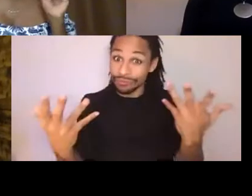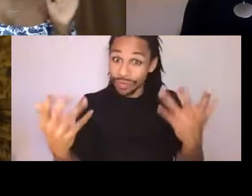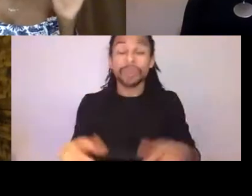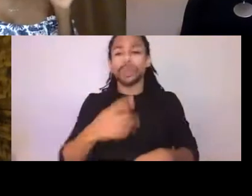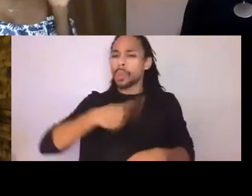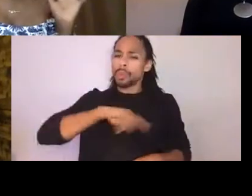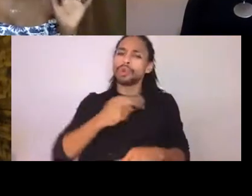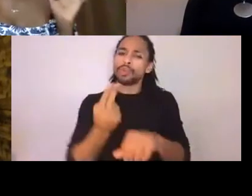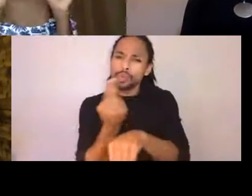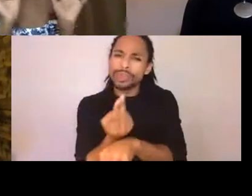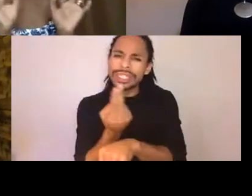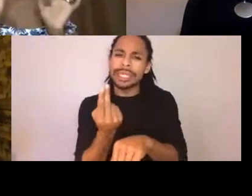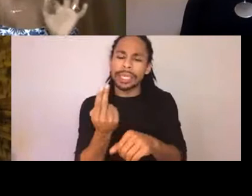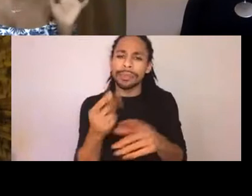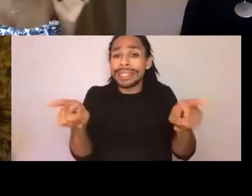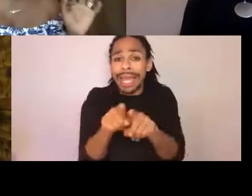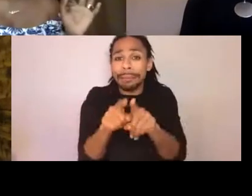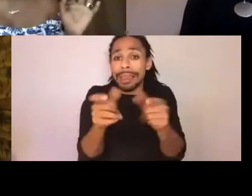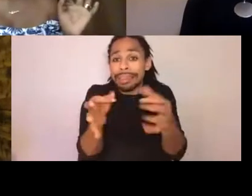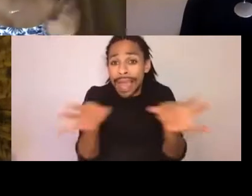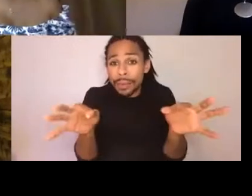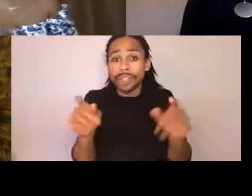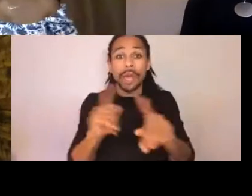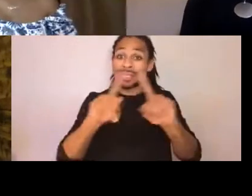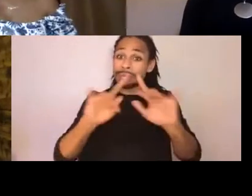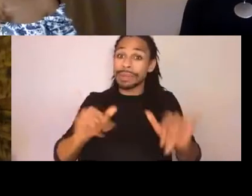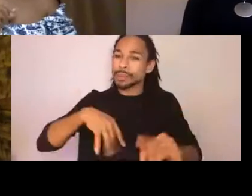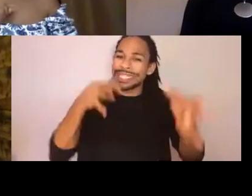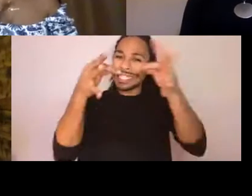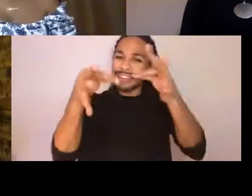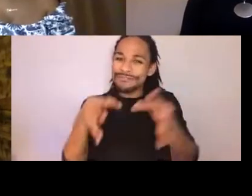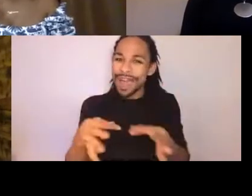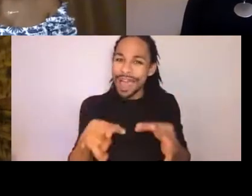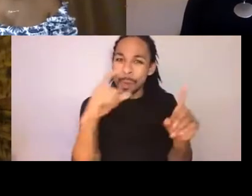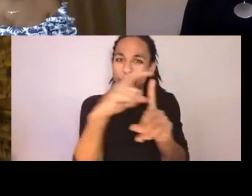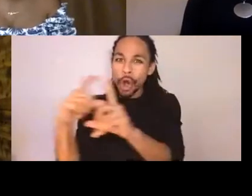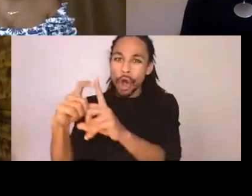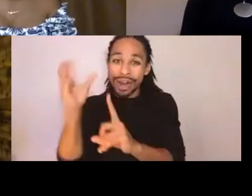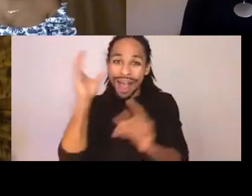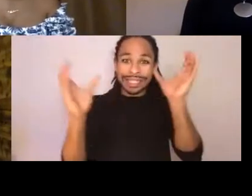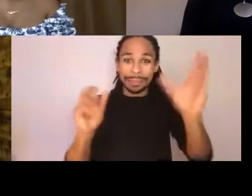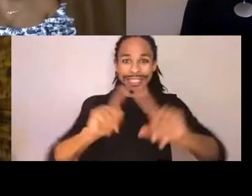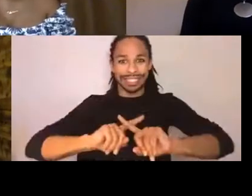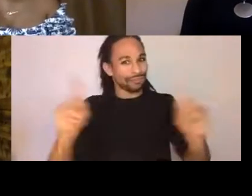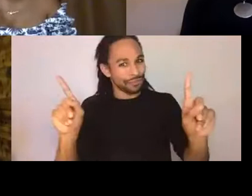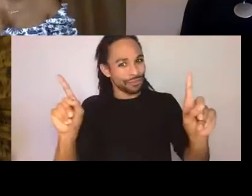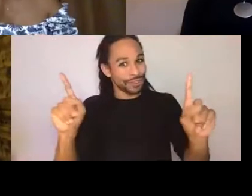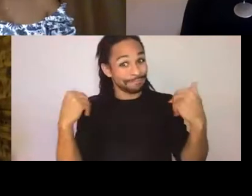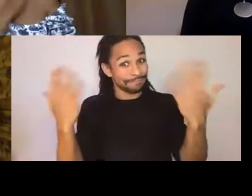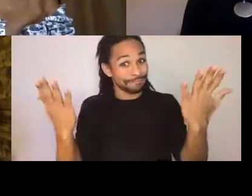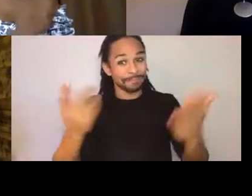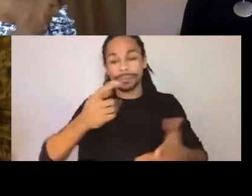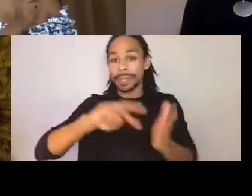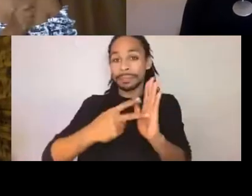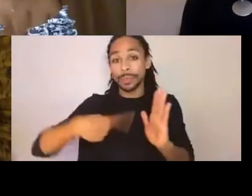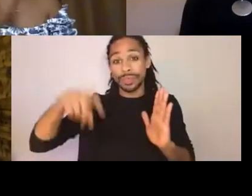are all also defining things differently. And I think that we have to have super clarity when it comes to what